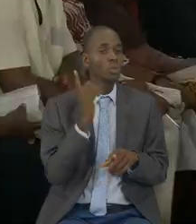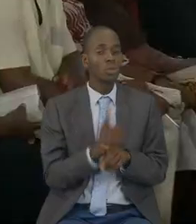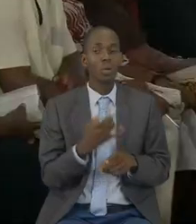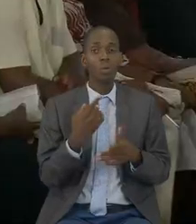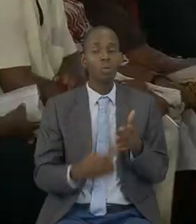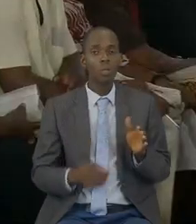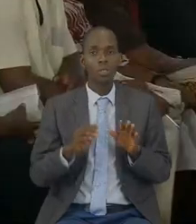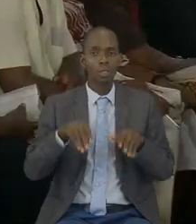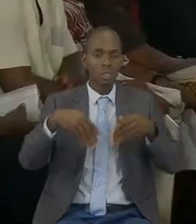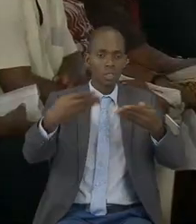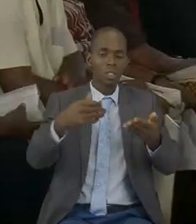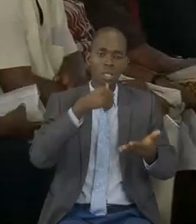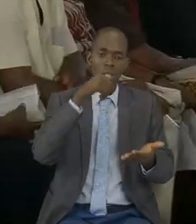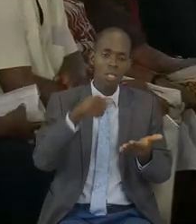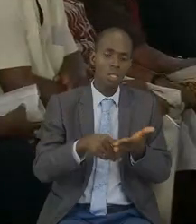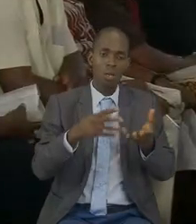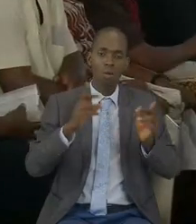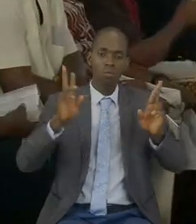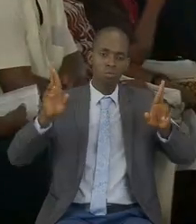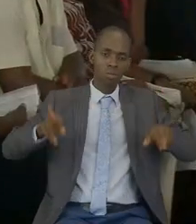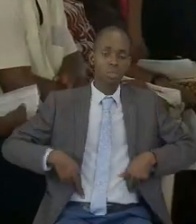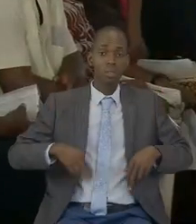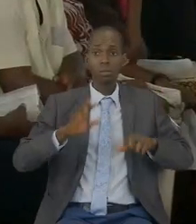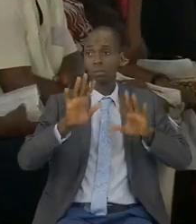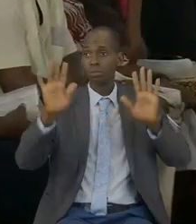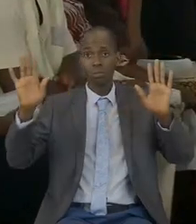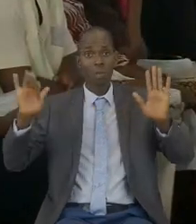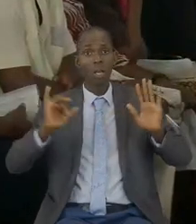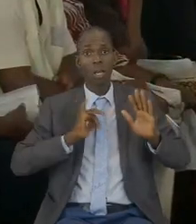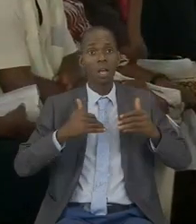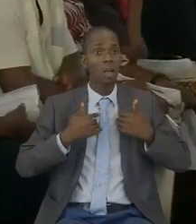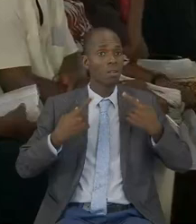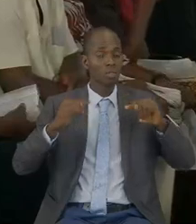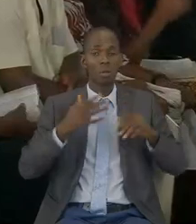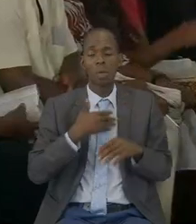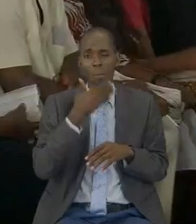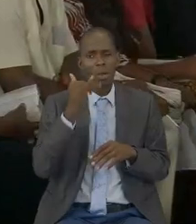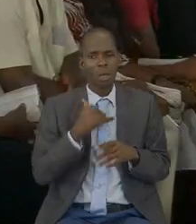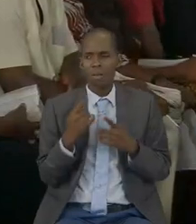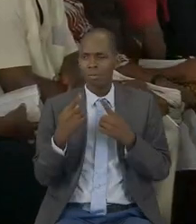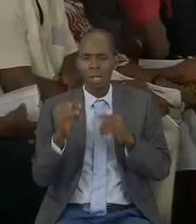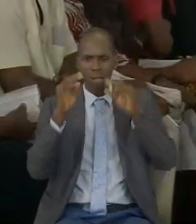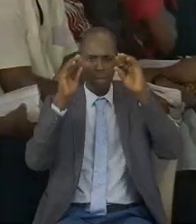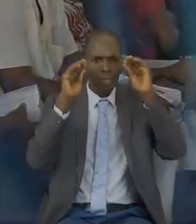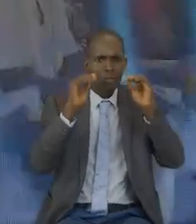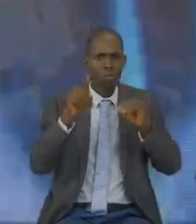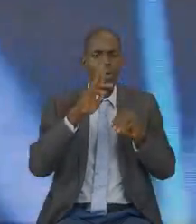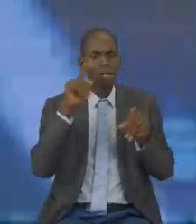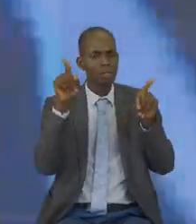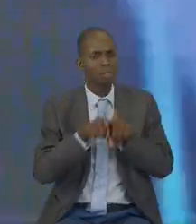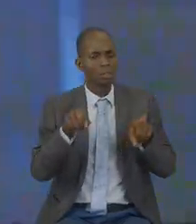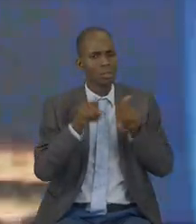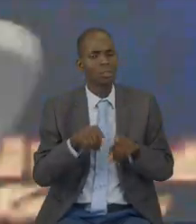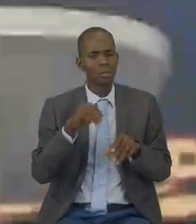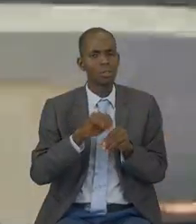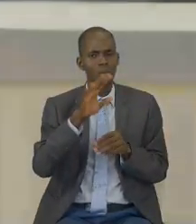of resignation. And they'll say, congregation, I've done my best. What else could I have preached? And you're still the way you are.